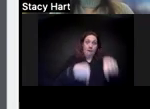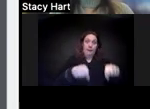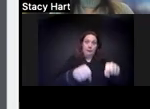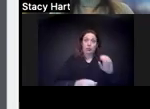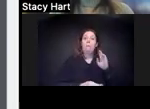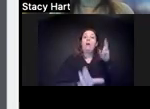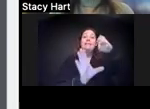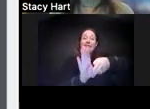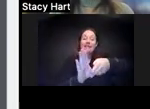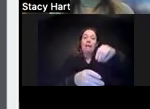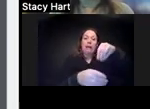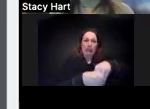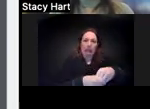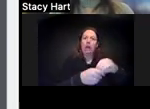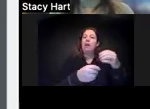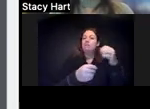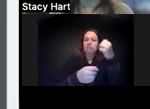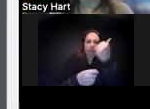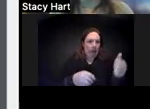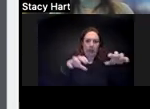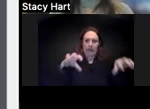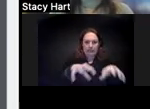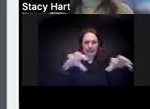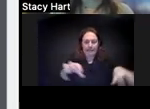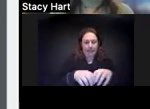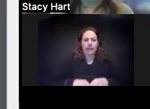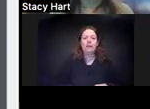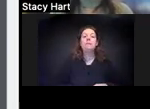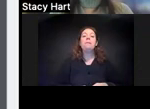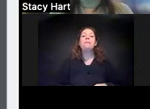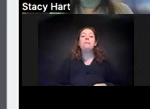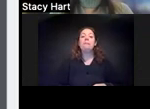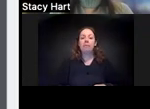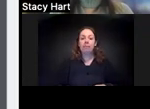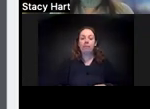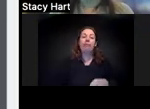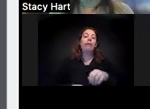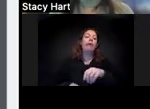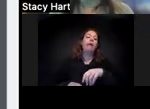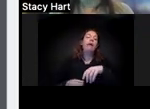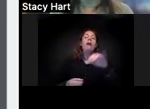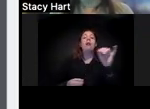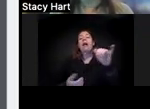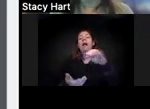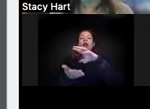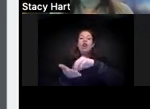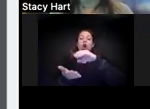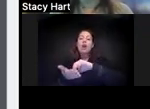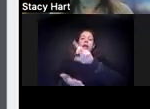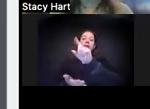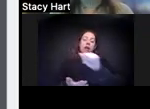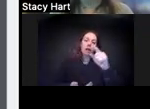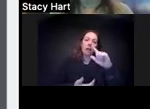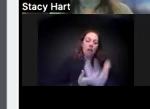although and not an exhaustive list, would be learning disabilities, autism,